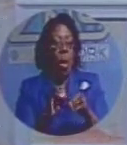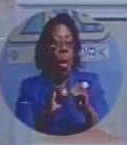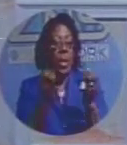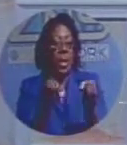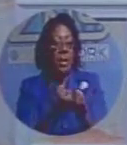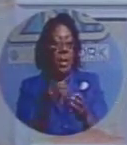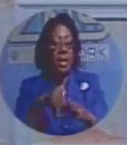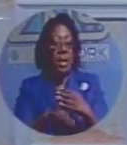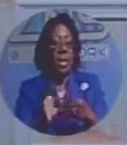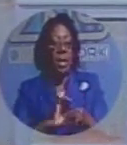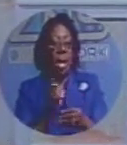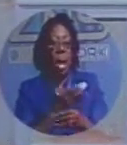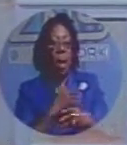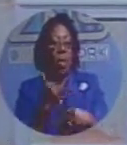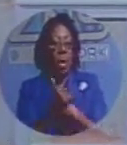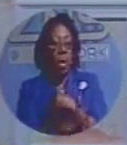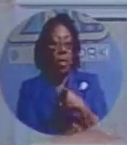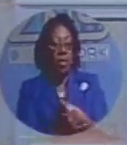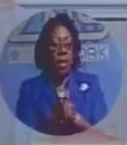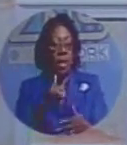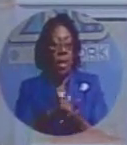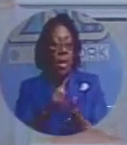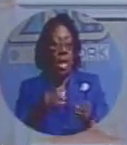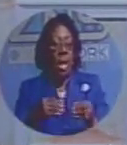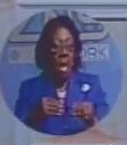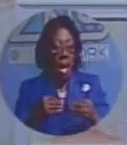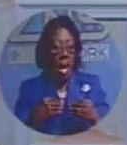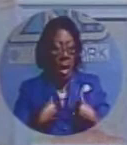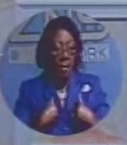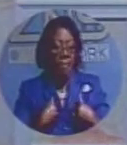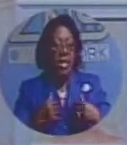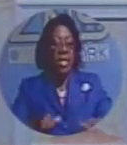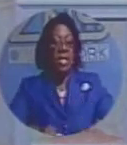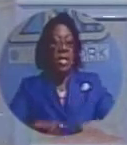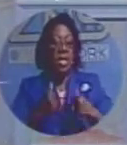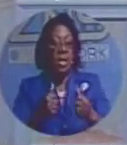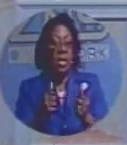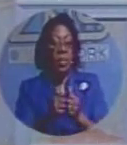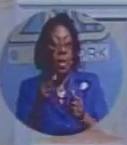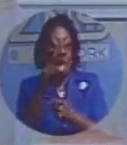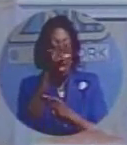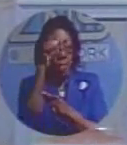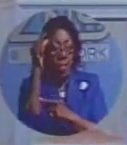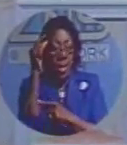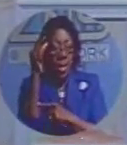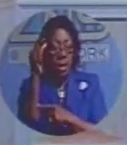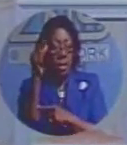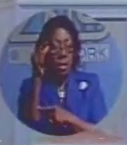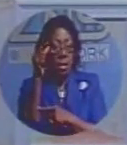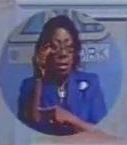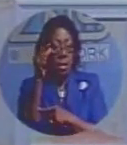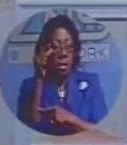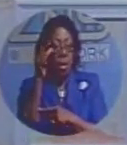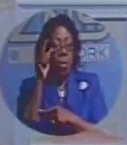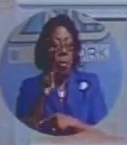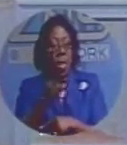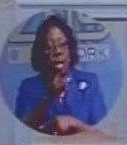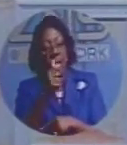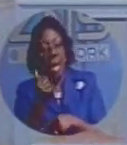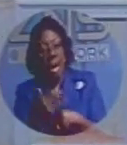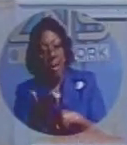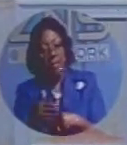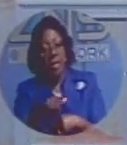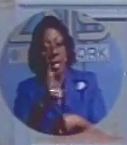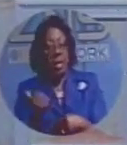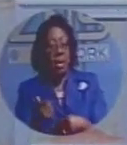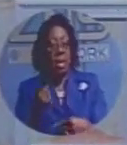organizations in our country that are faced with dealing with challenges dealing with the government, one after the other, come